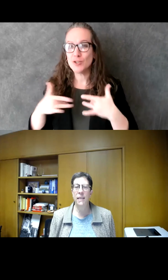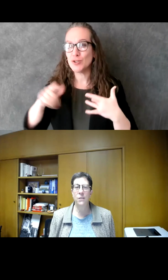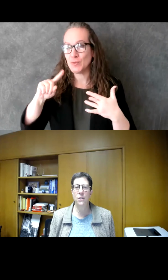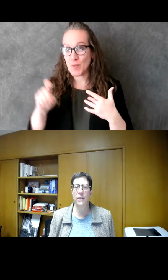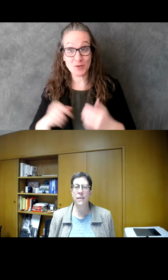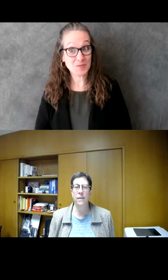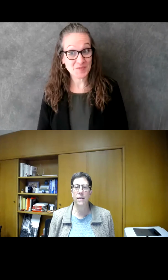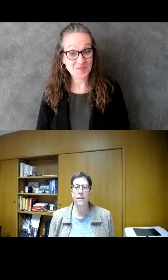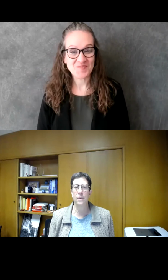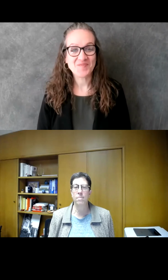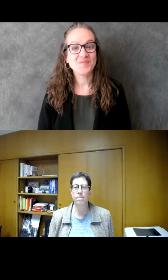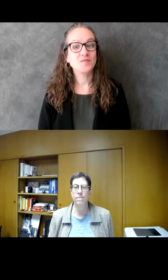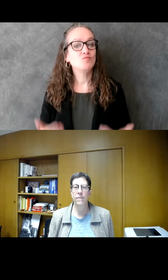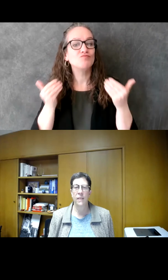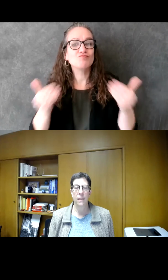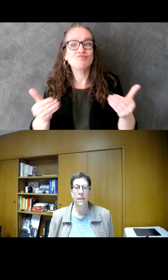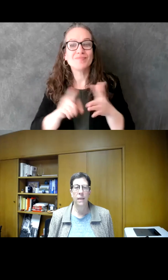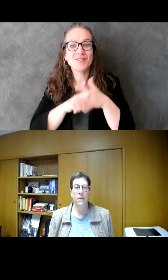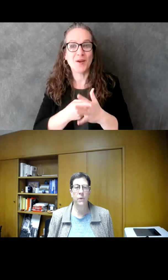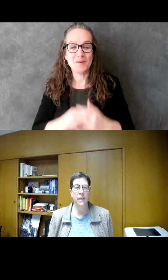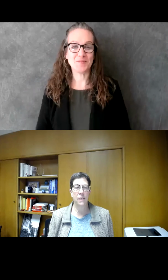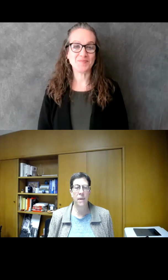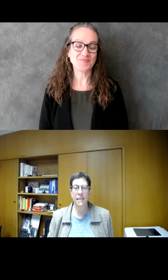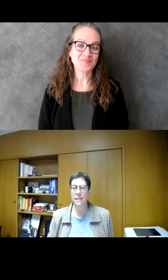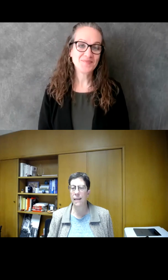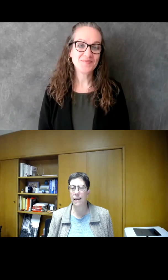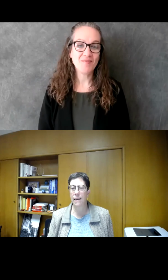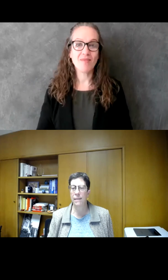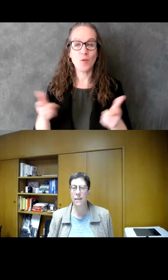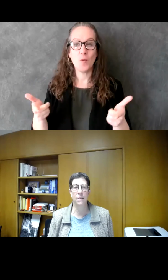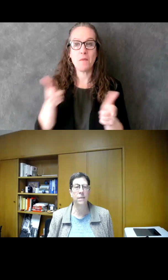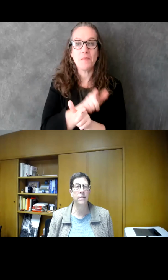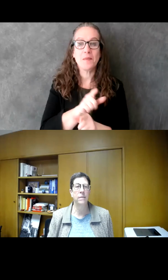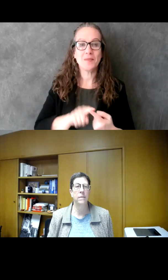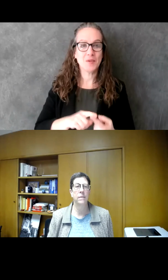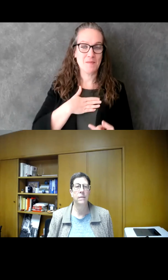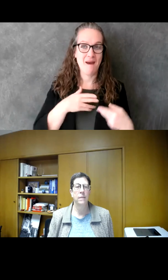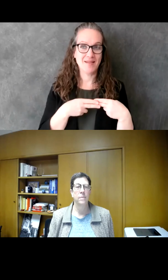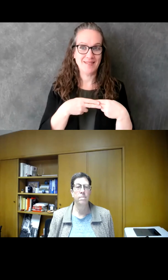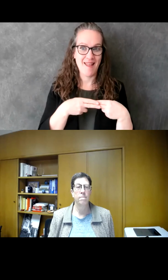let me get to it, and we'll get to my slides here.